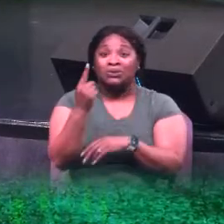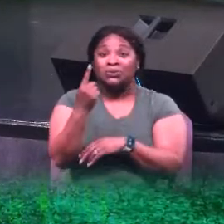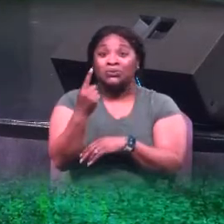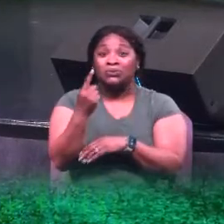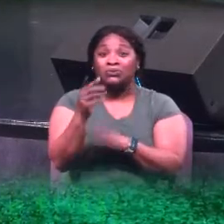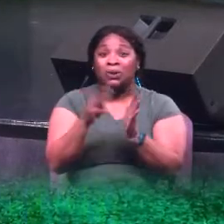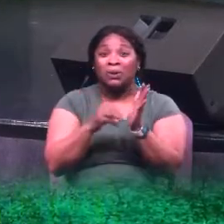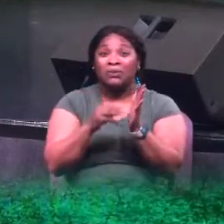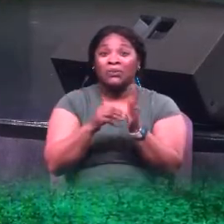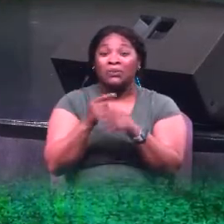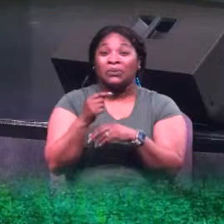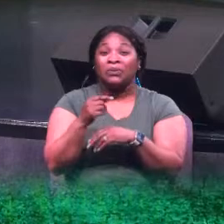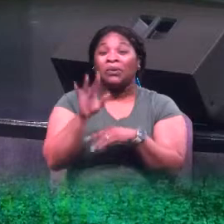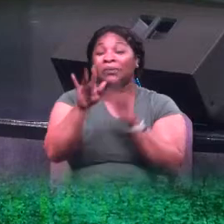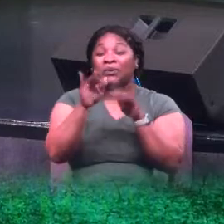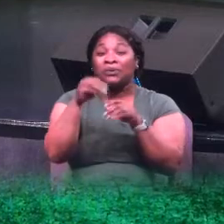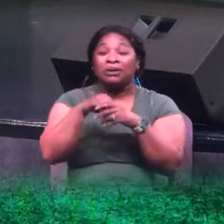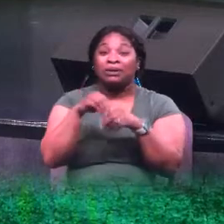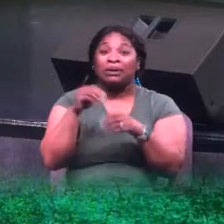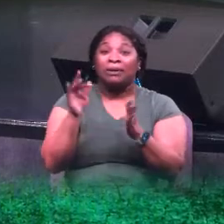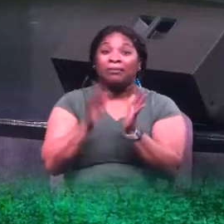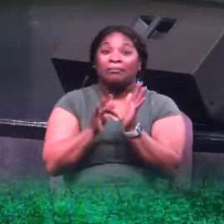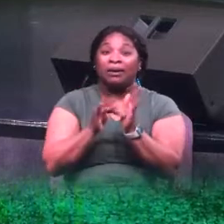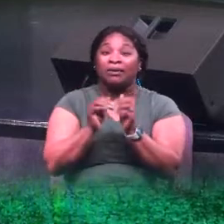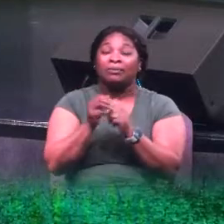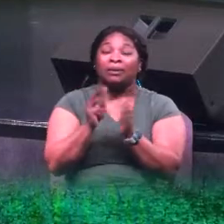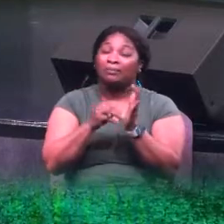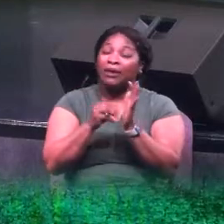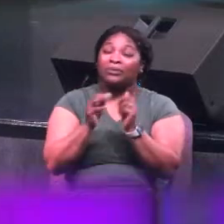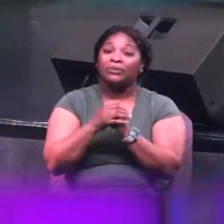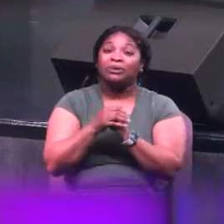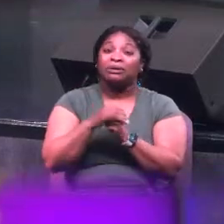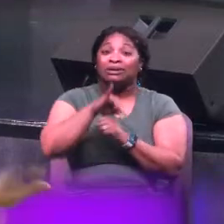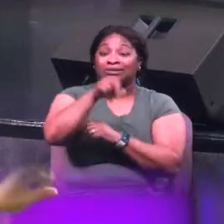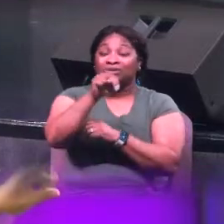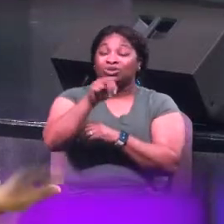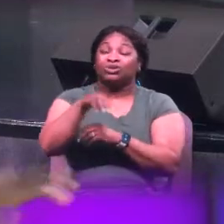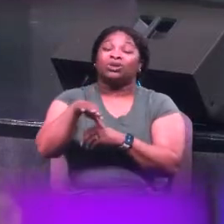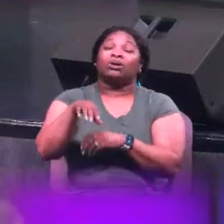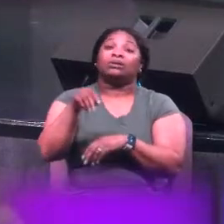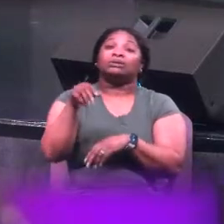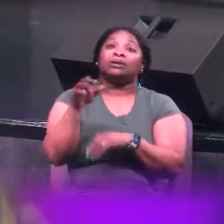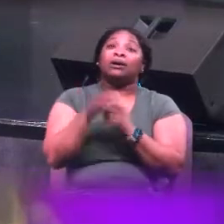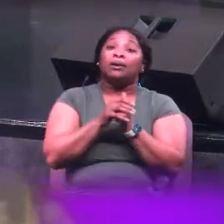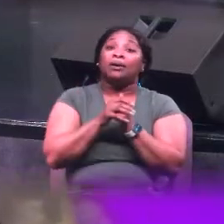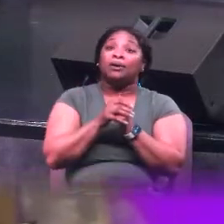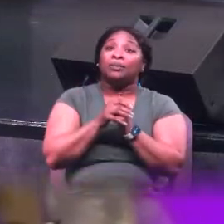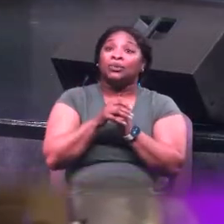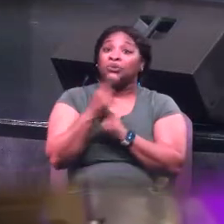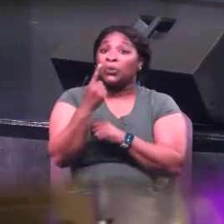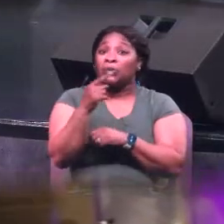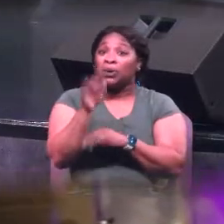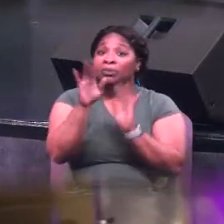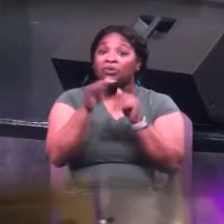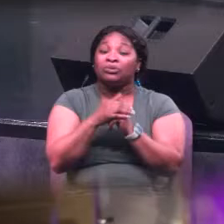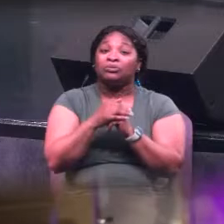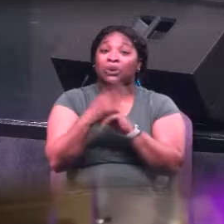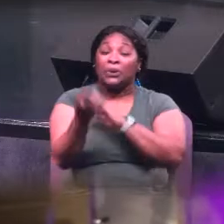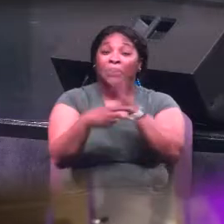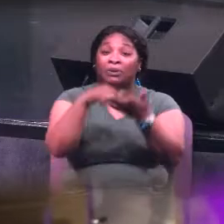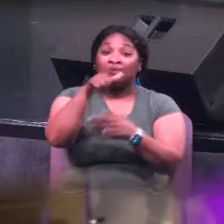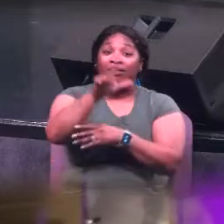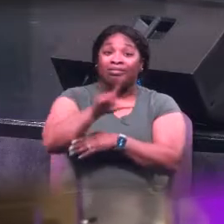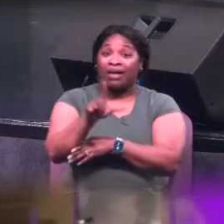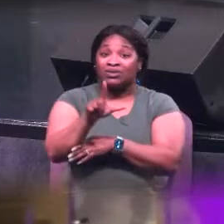Matthew. He only does one miracle in John, in John's gospel that week, when he raises Lazarus from